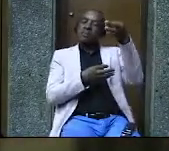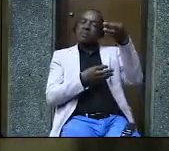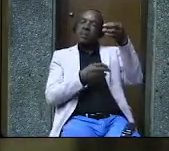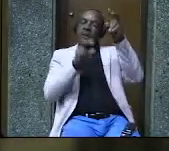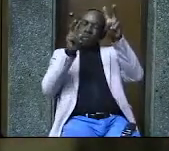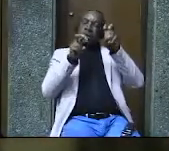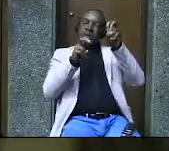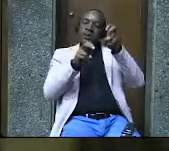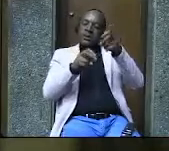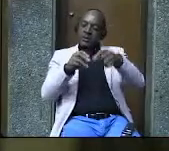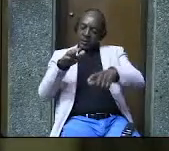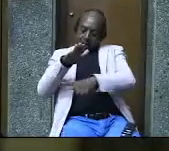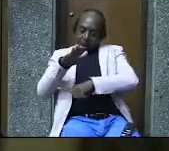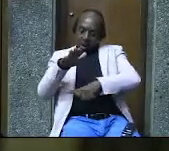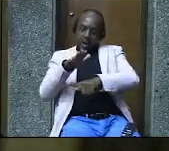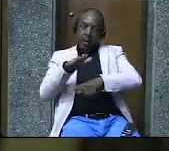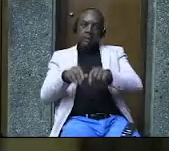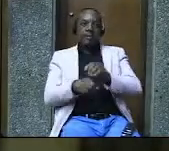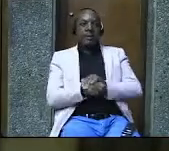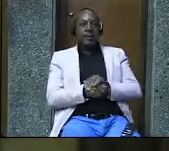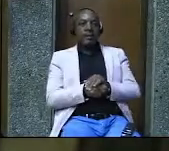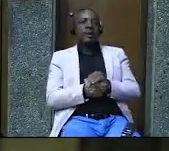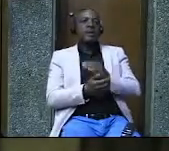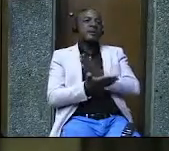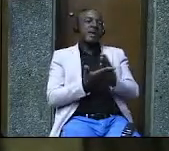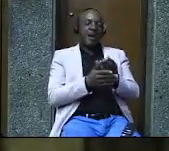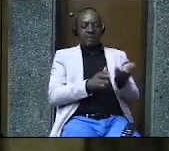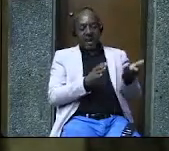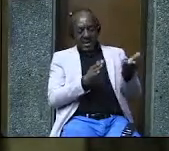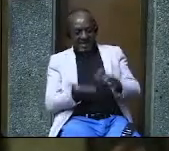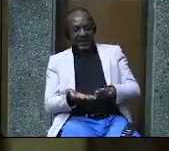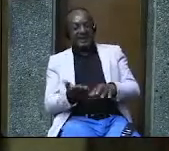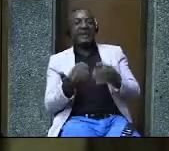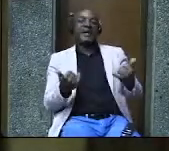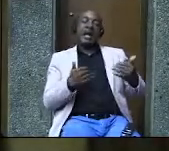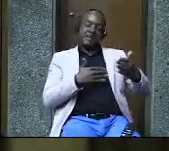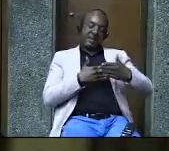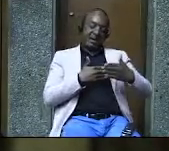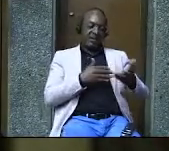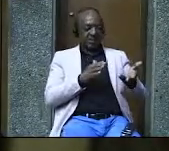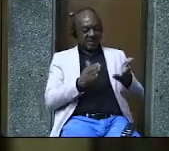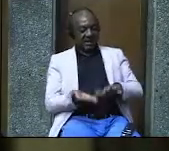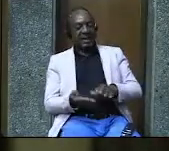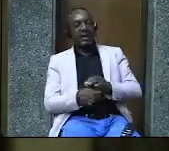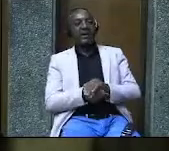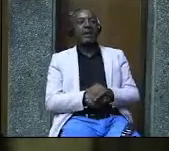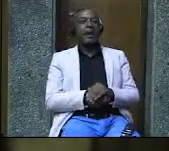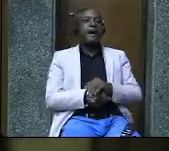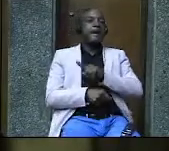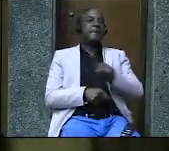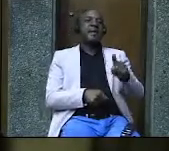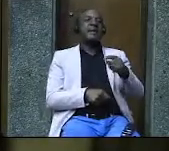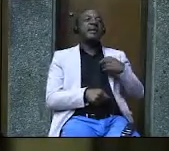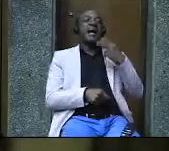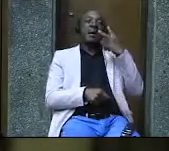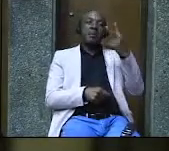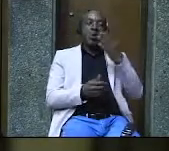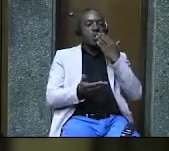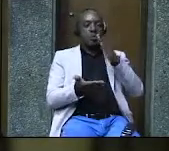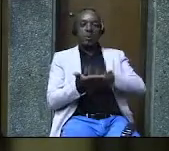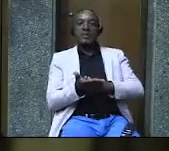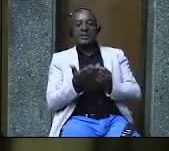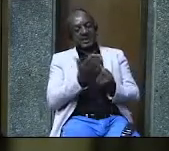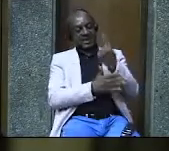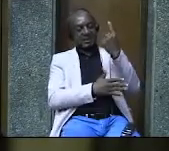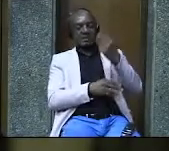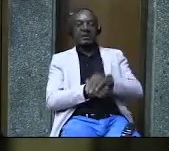siyi-Veldebase organization. Abanye sebafile nami sengiseduze nethuni. Kodwa angiboni impumelelo